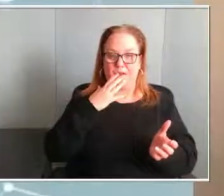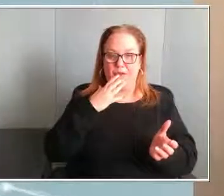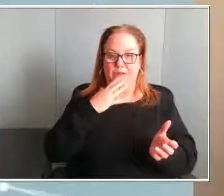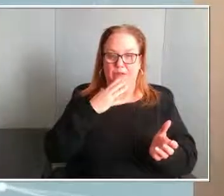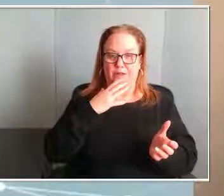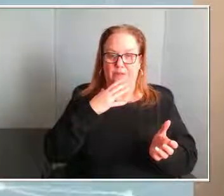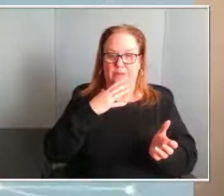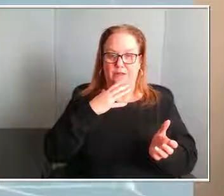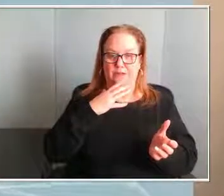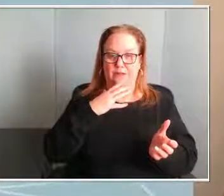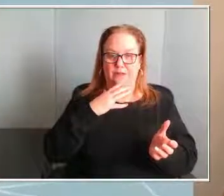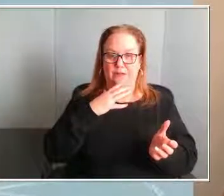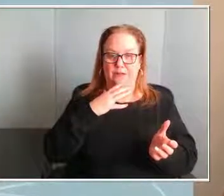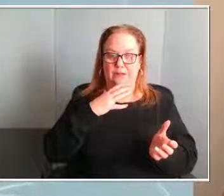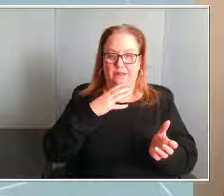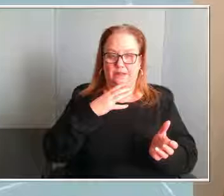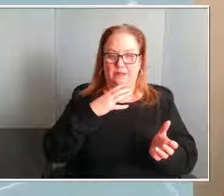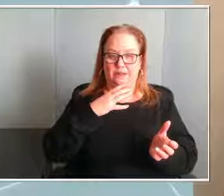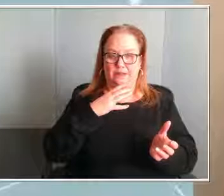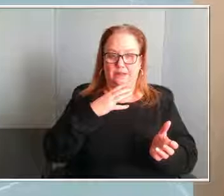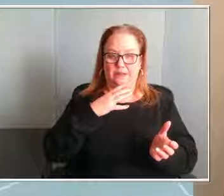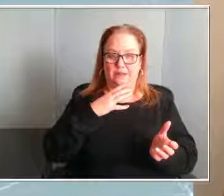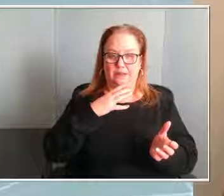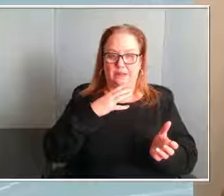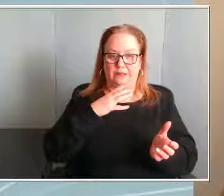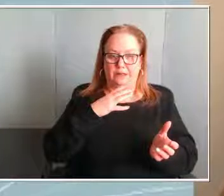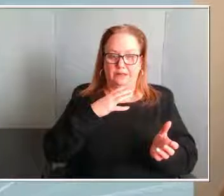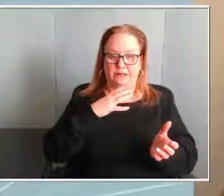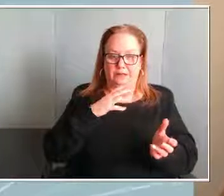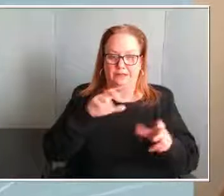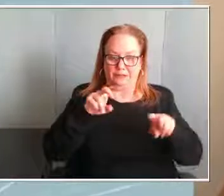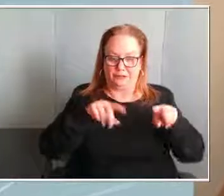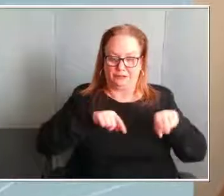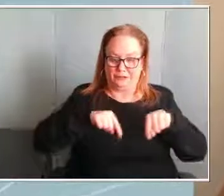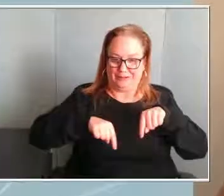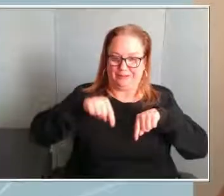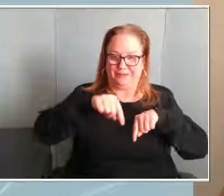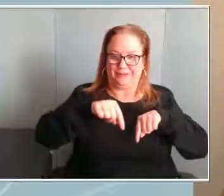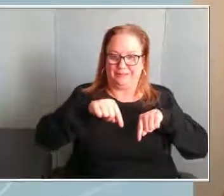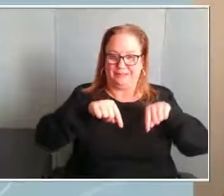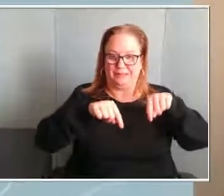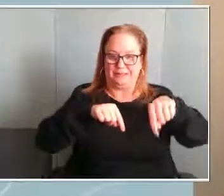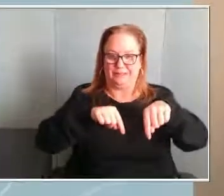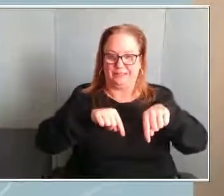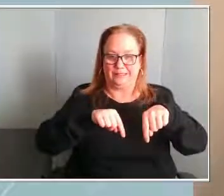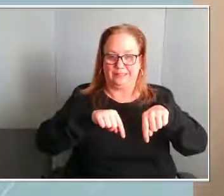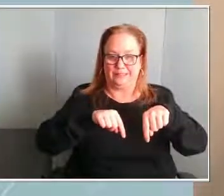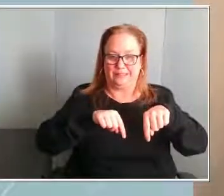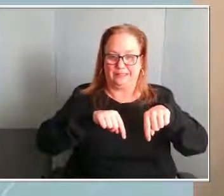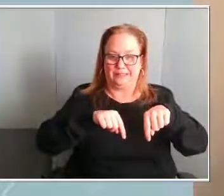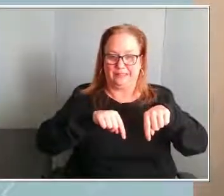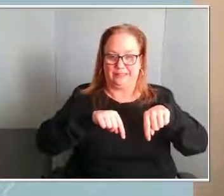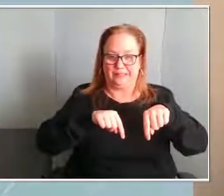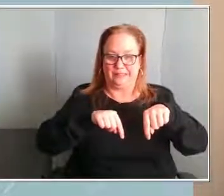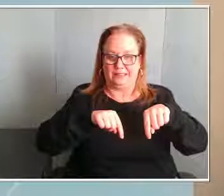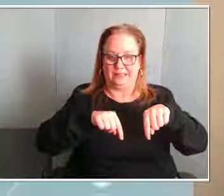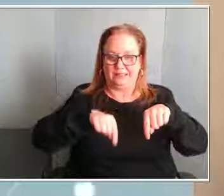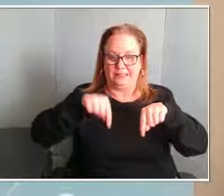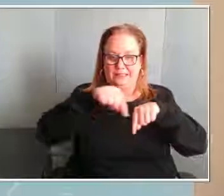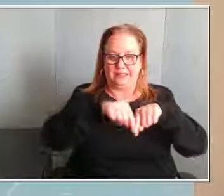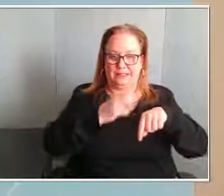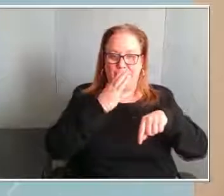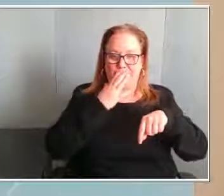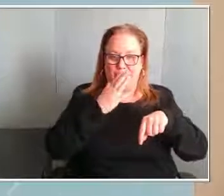the wall. Now think kick on this side. Yeah, good. Make that hip touch the wall. Yes, Mike,